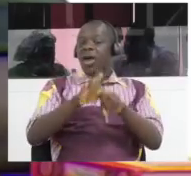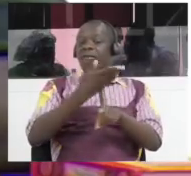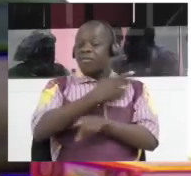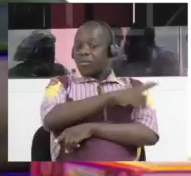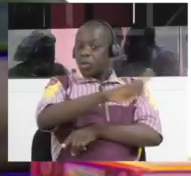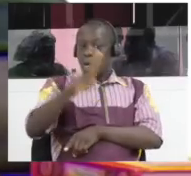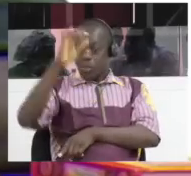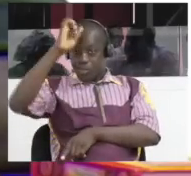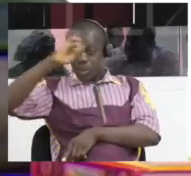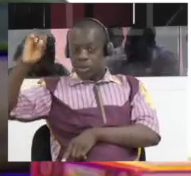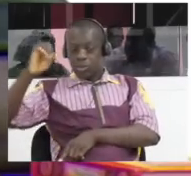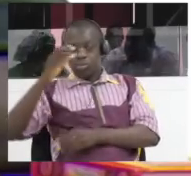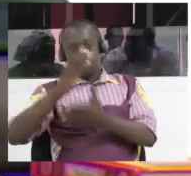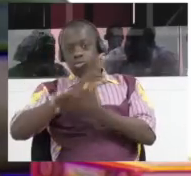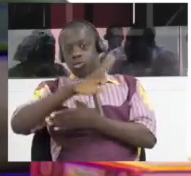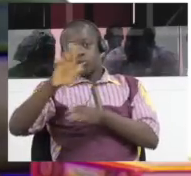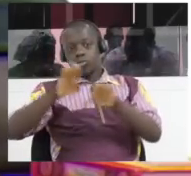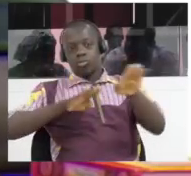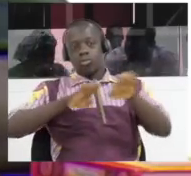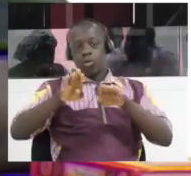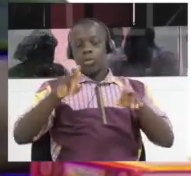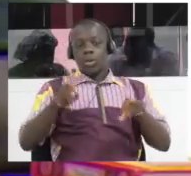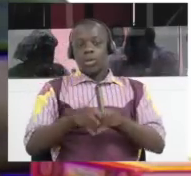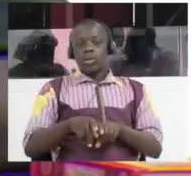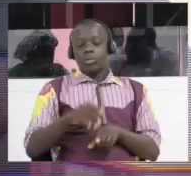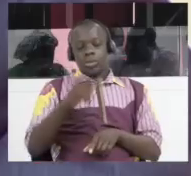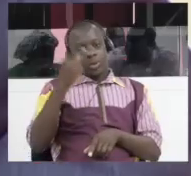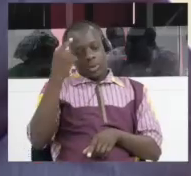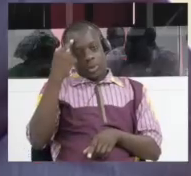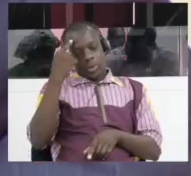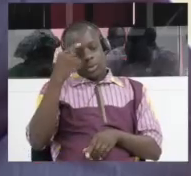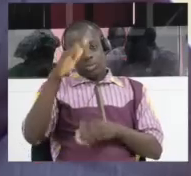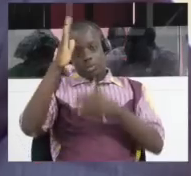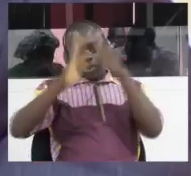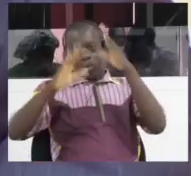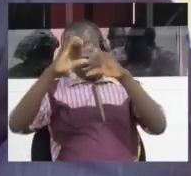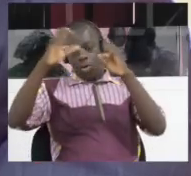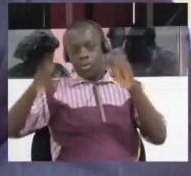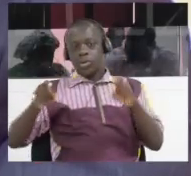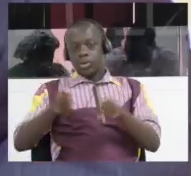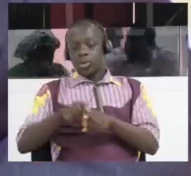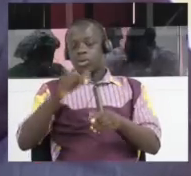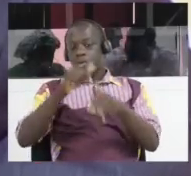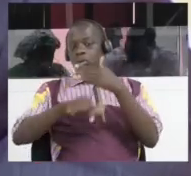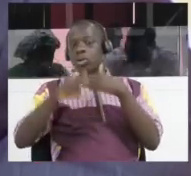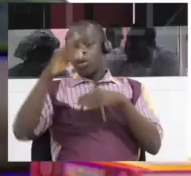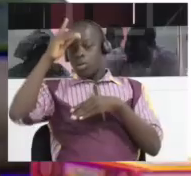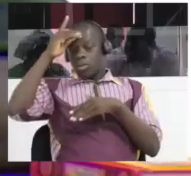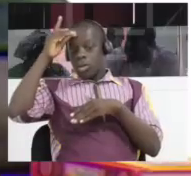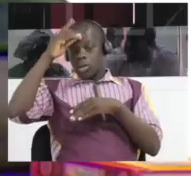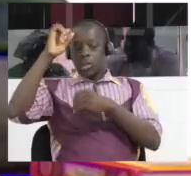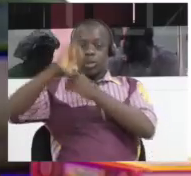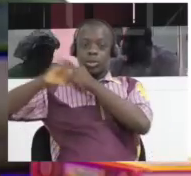no order. So as a military officer, and then at that critical juncture in our political